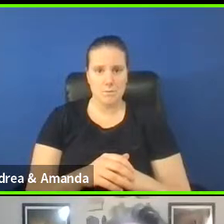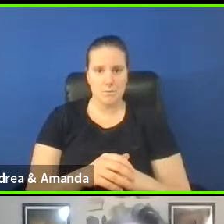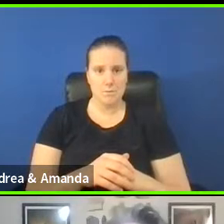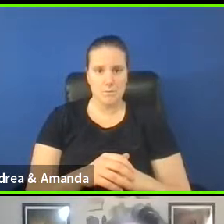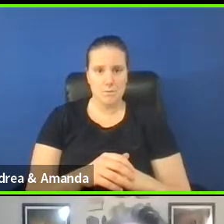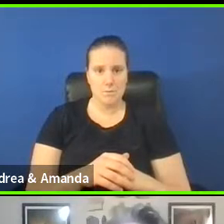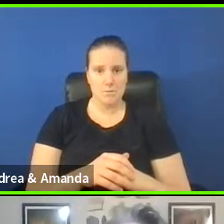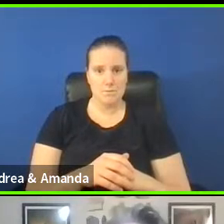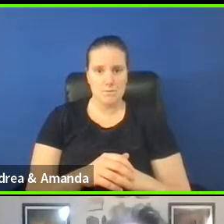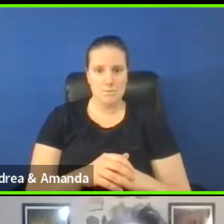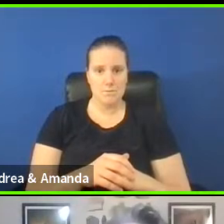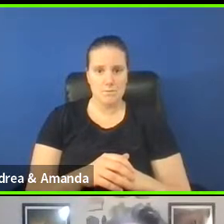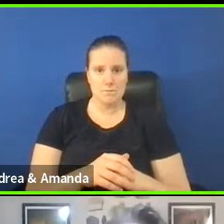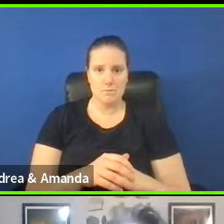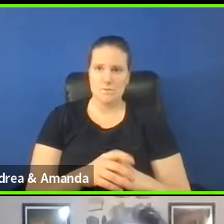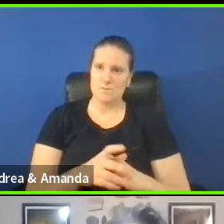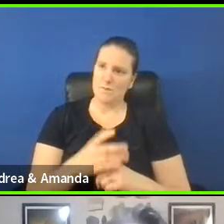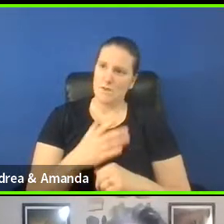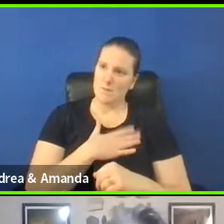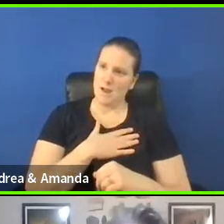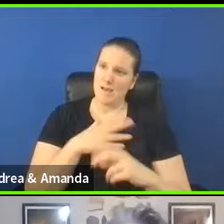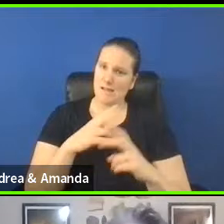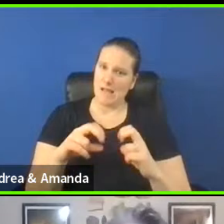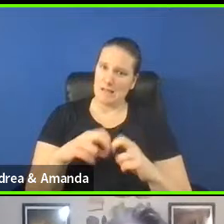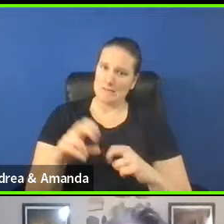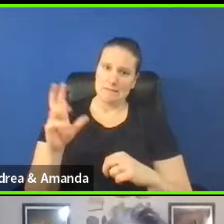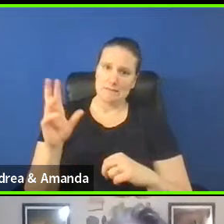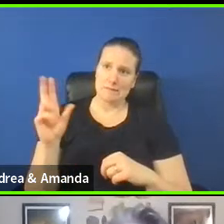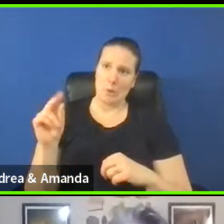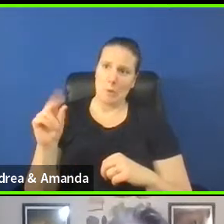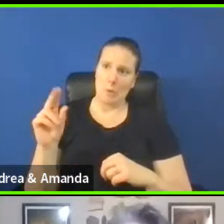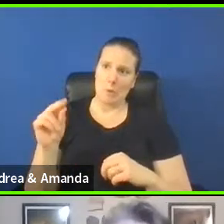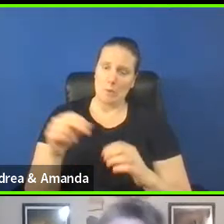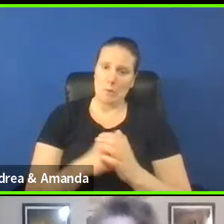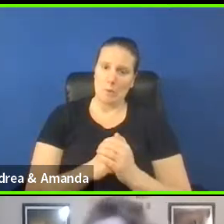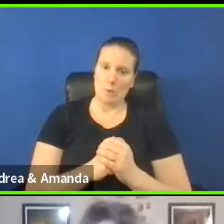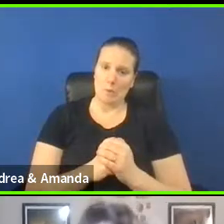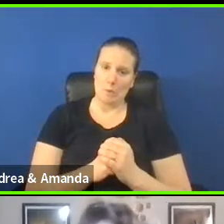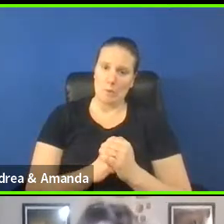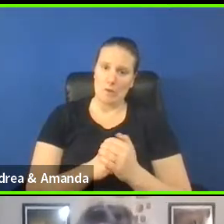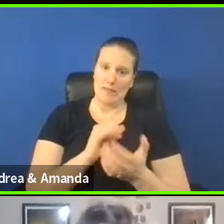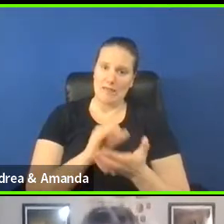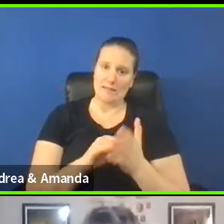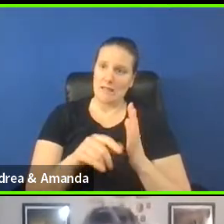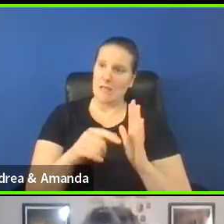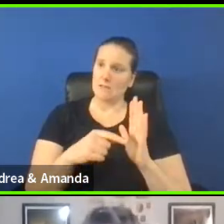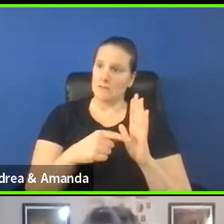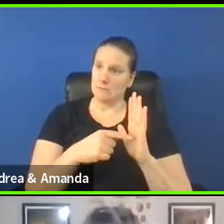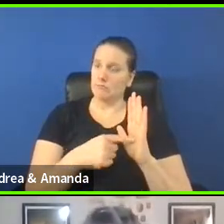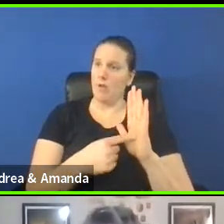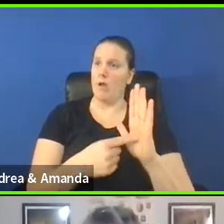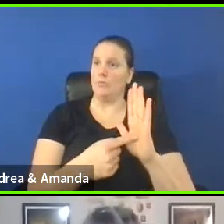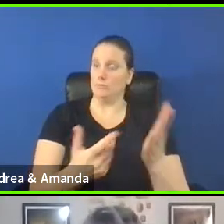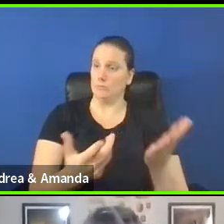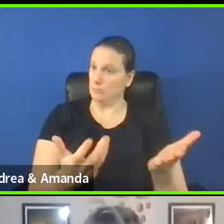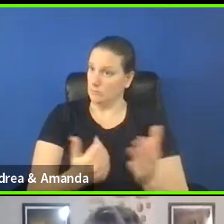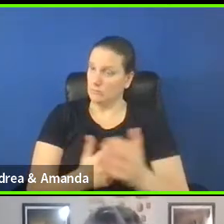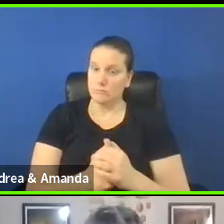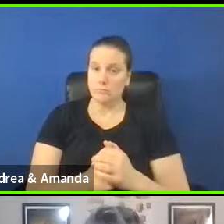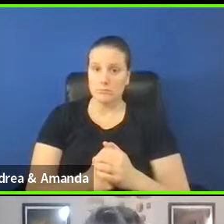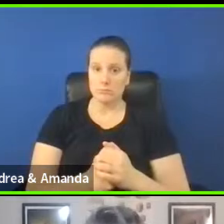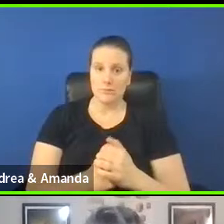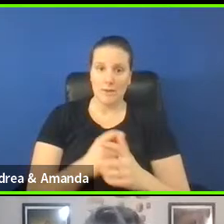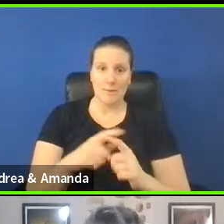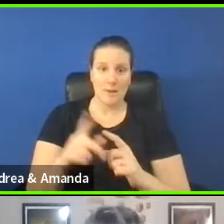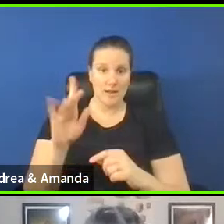I would, as far as my analysis, no. it's as modeled. But